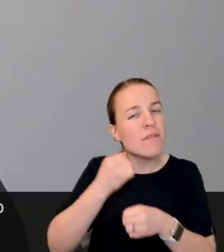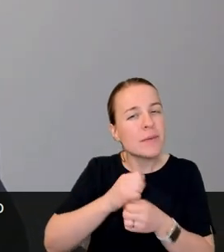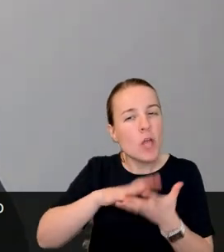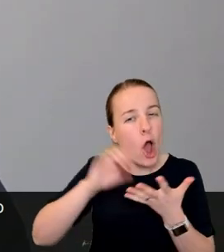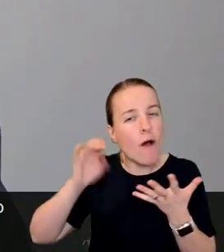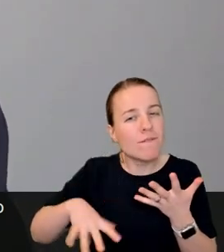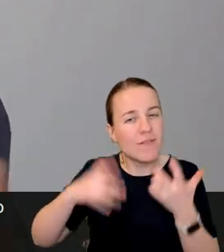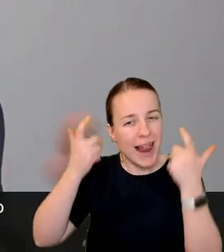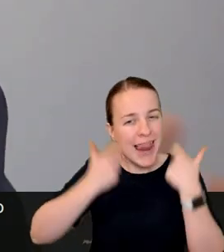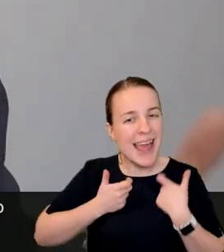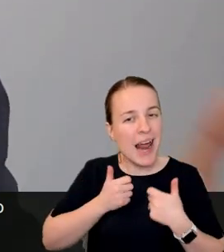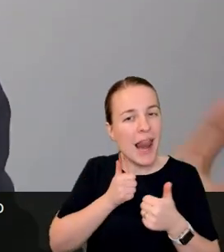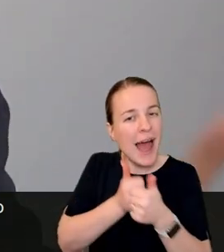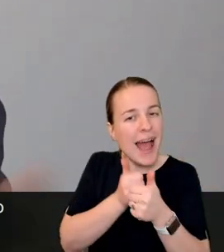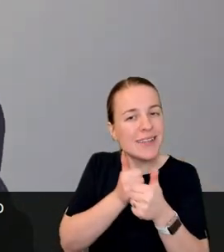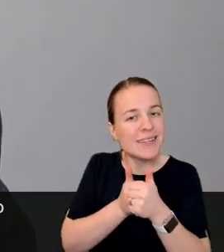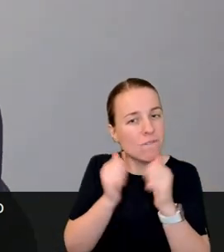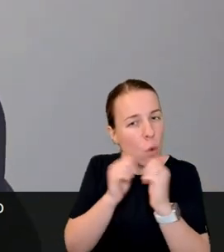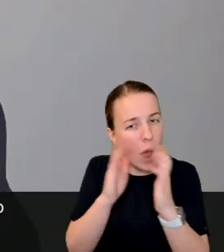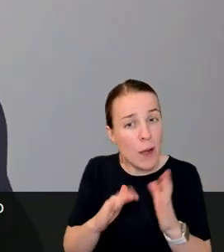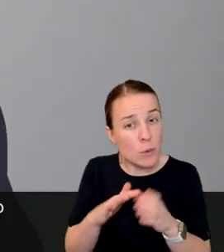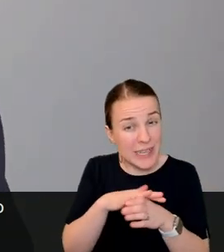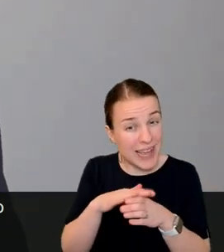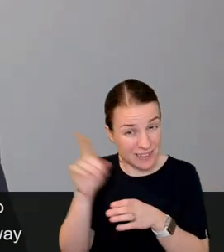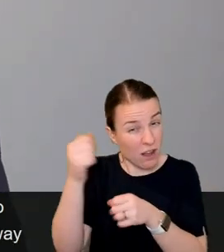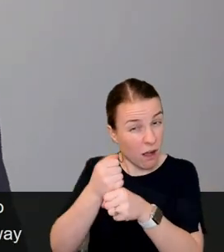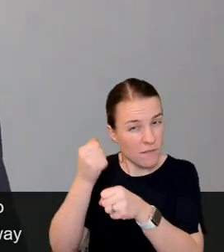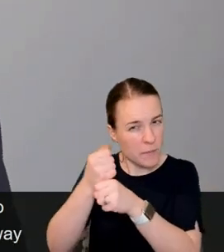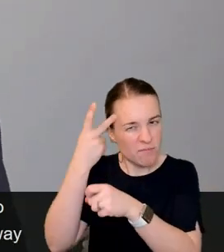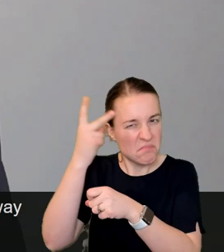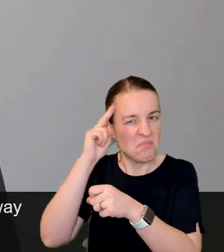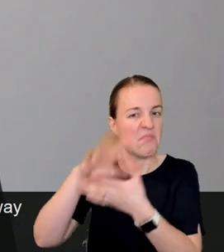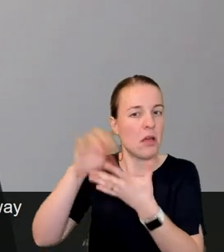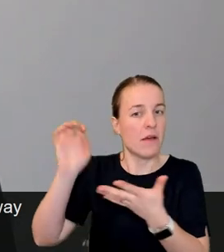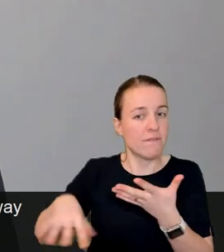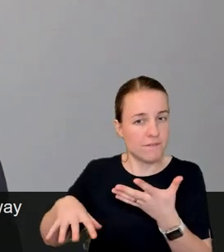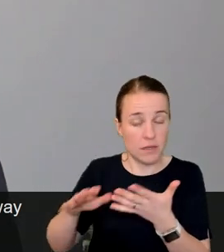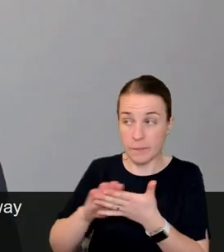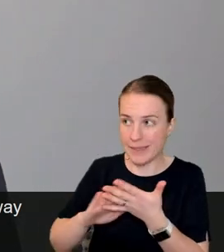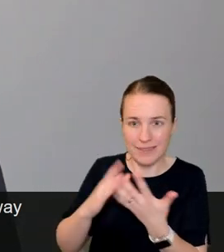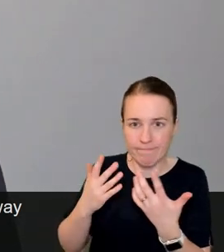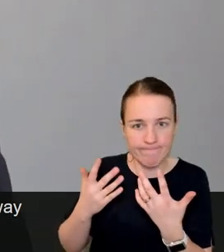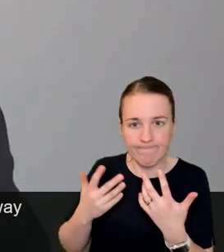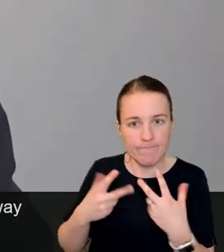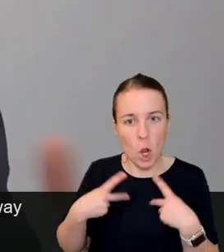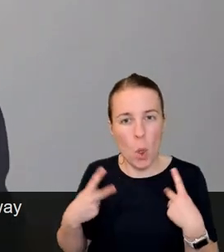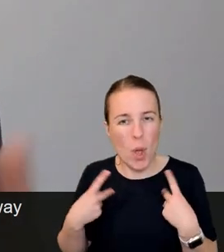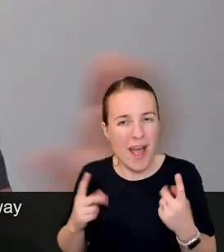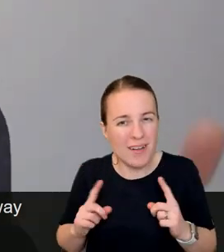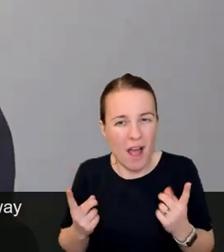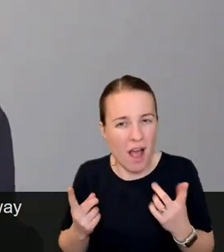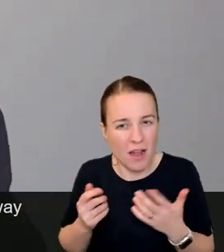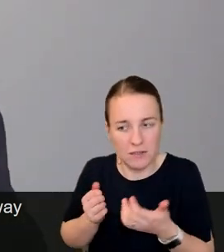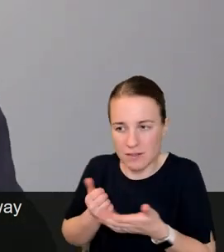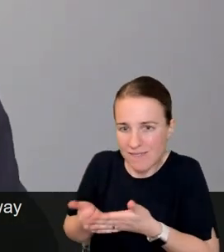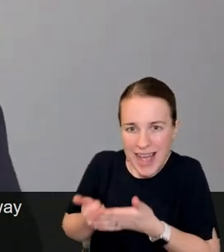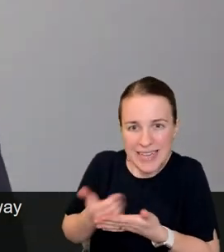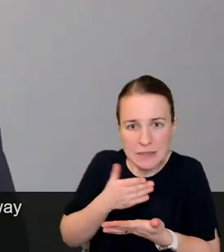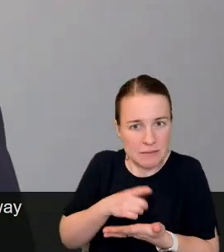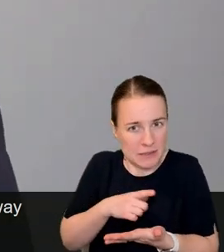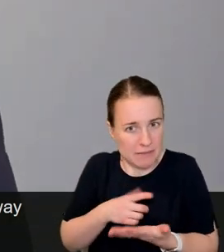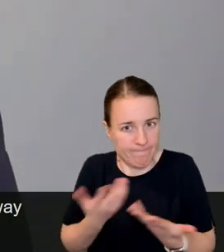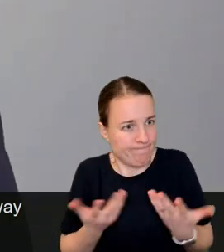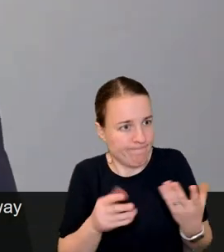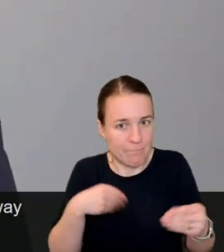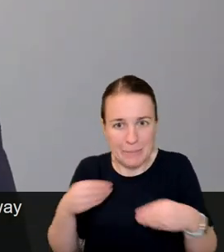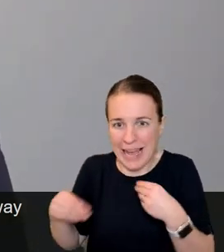housing cases, many lawyers aren't able to provide the advice because there aren't the funds there to do so. So we're supporting law centres where we're